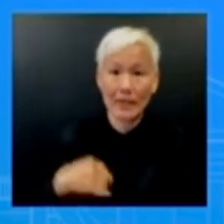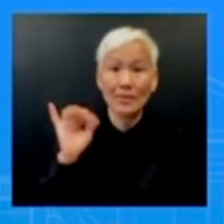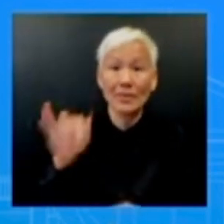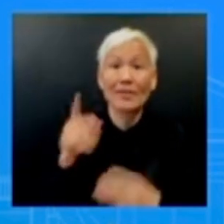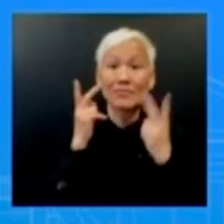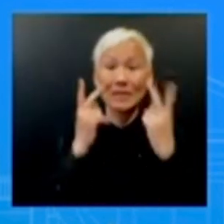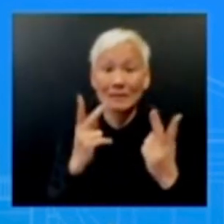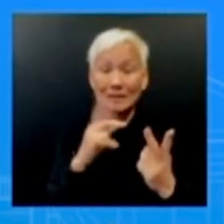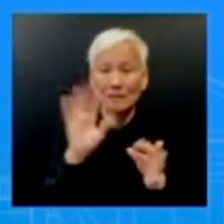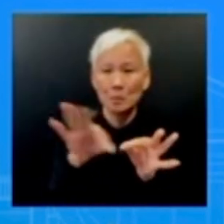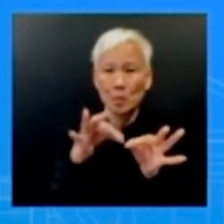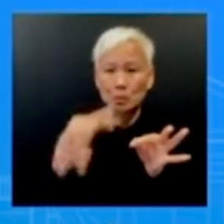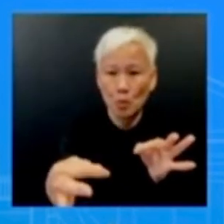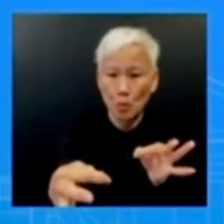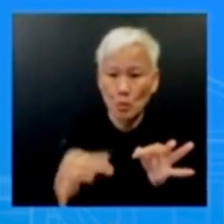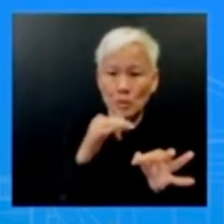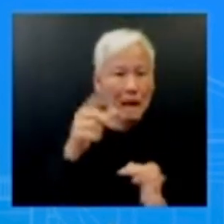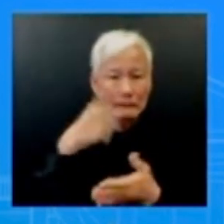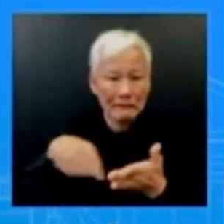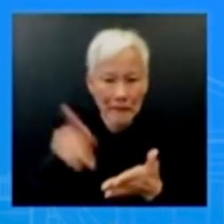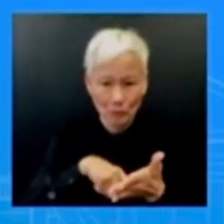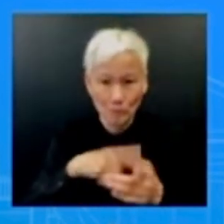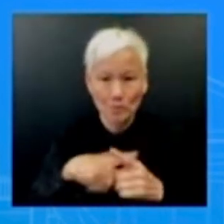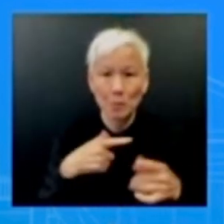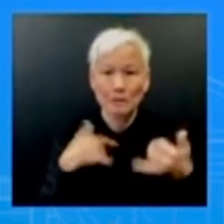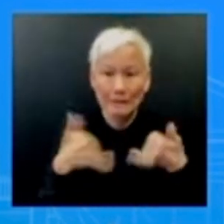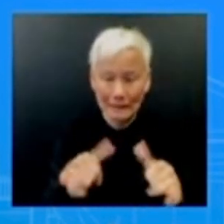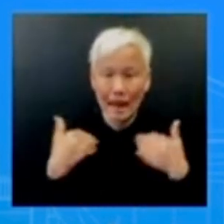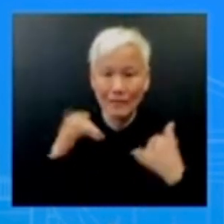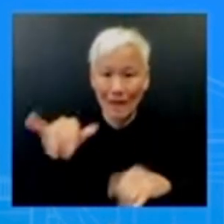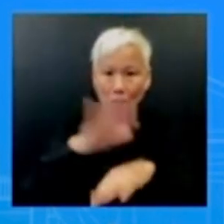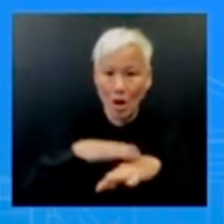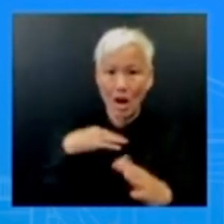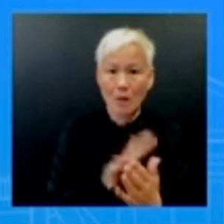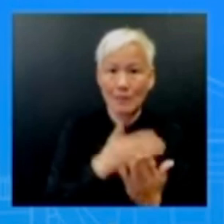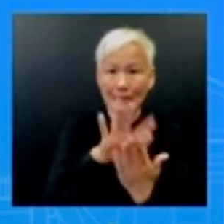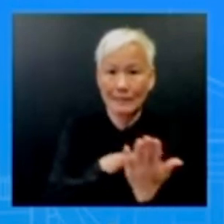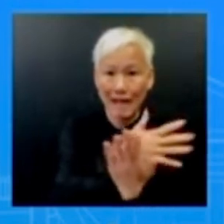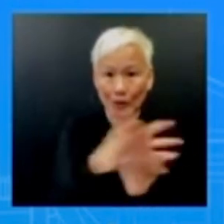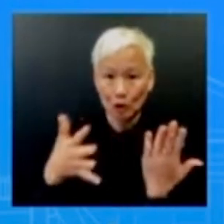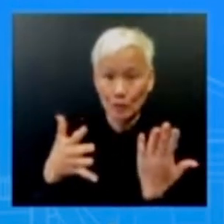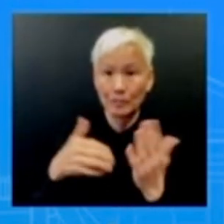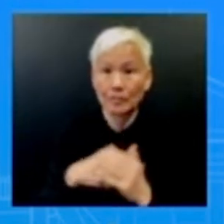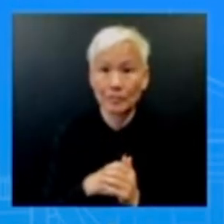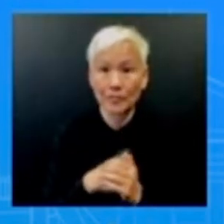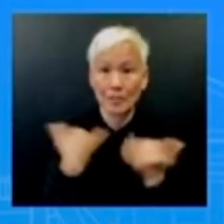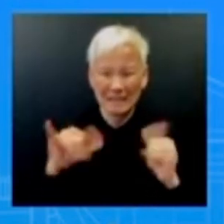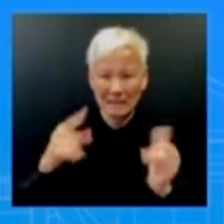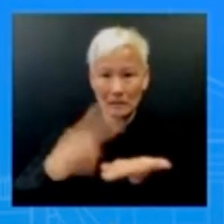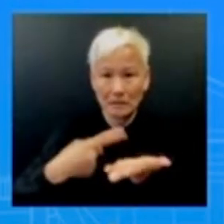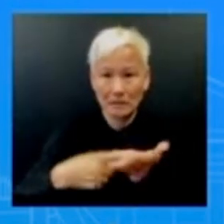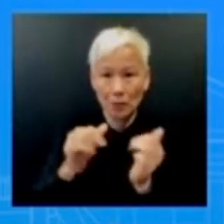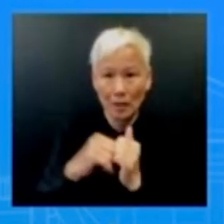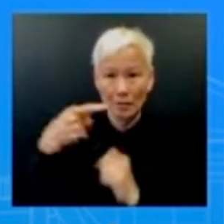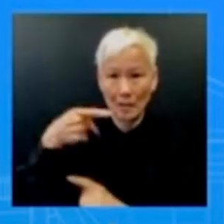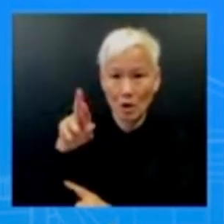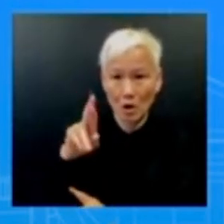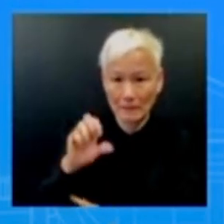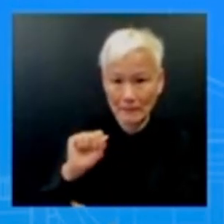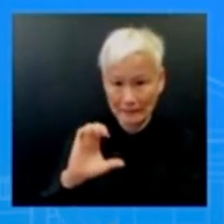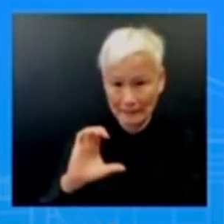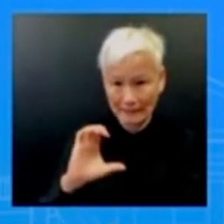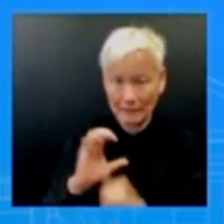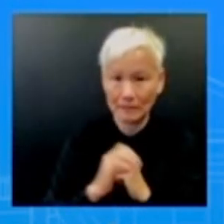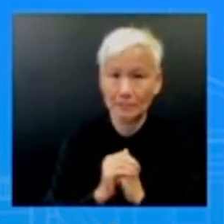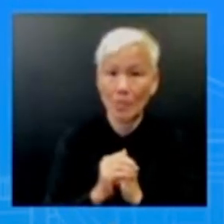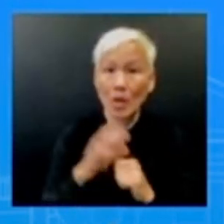back on the calendar. And as a matter of fact, we're having discussions with the PRC right now about potential visit by Secretary Yellen and